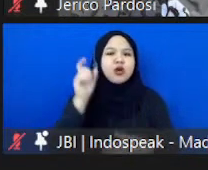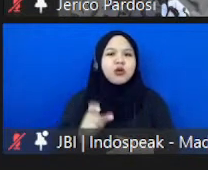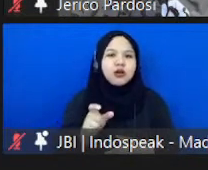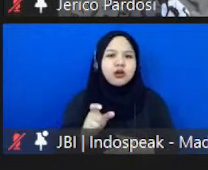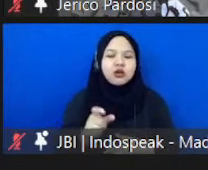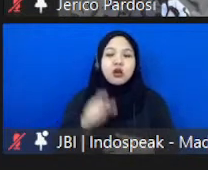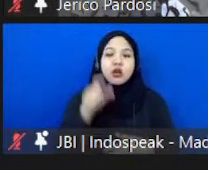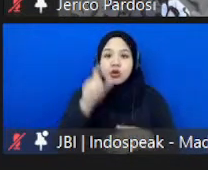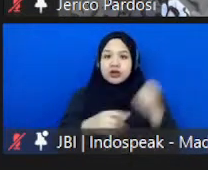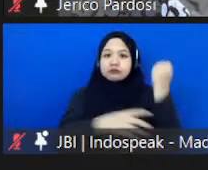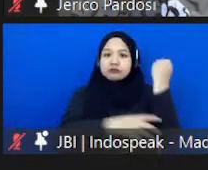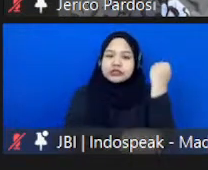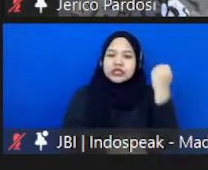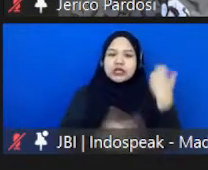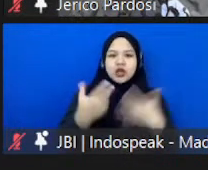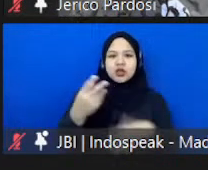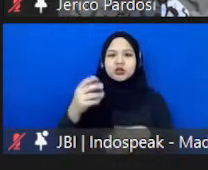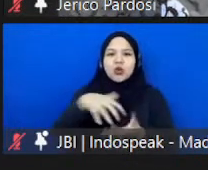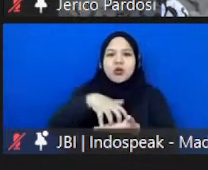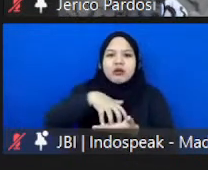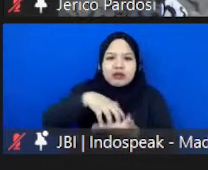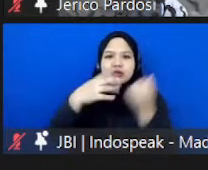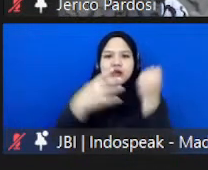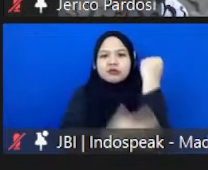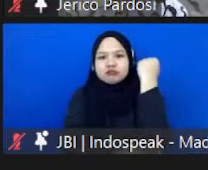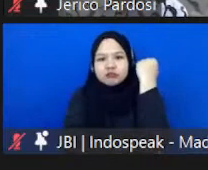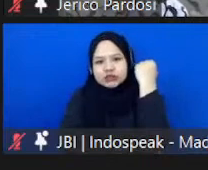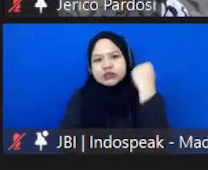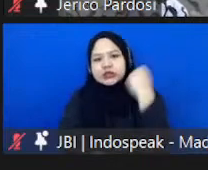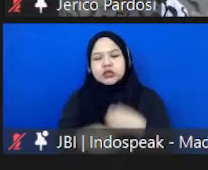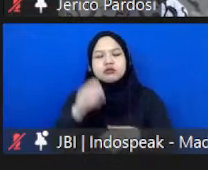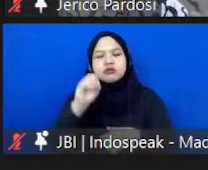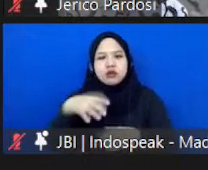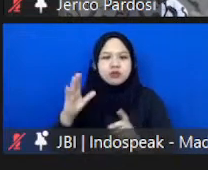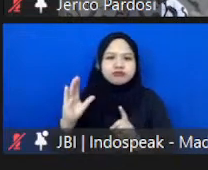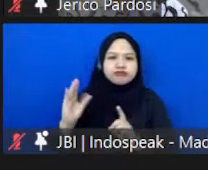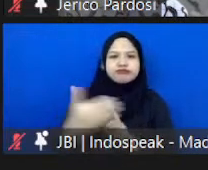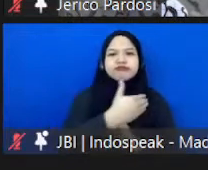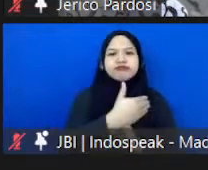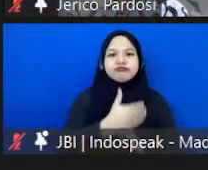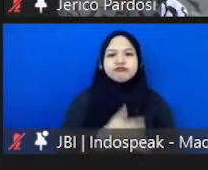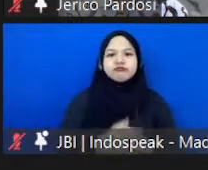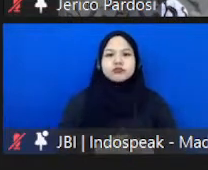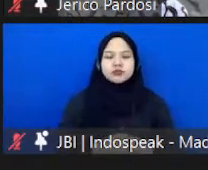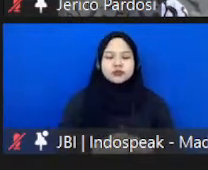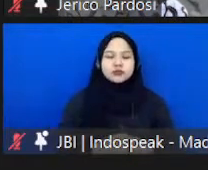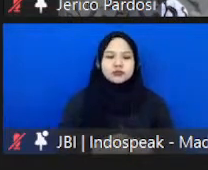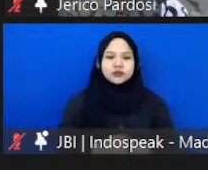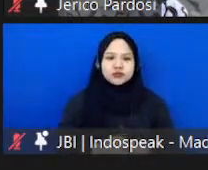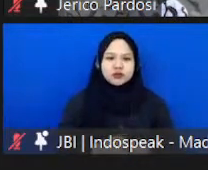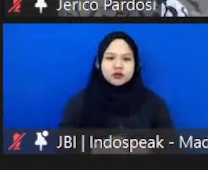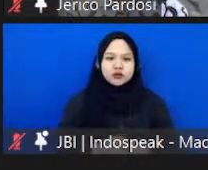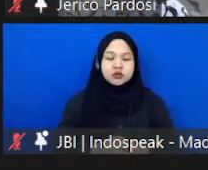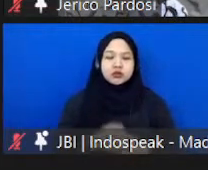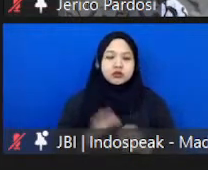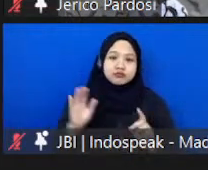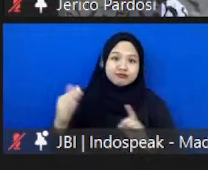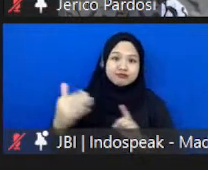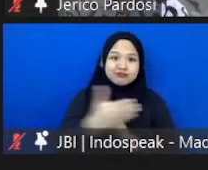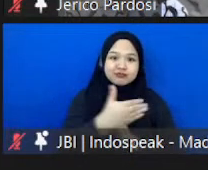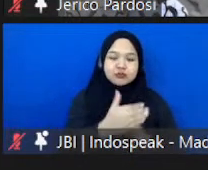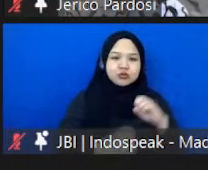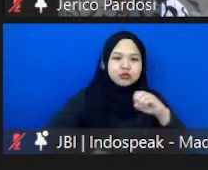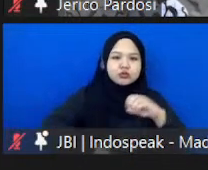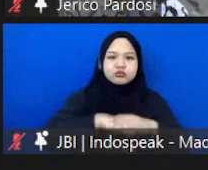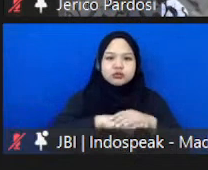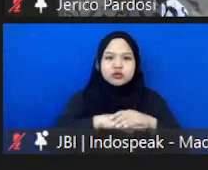Jamkesnas replacing ASCA scheme to cover that one. Despite increase of the coverage, however, there are still many